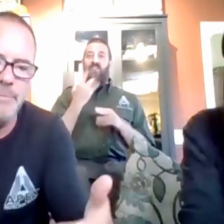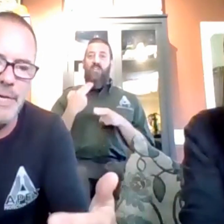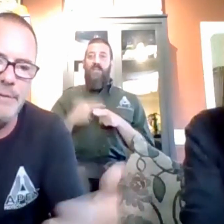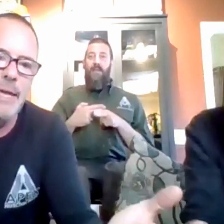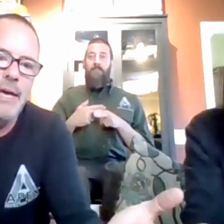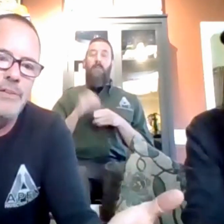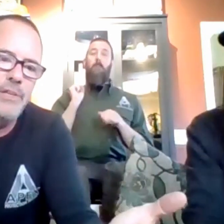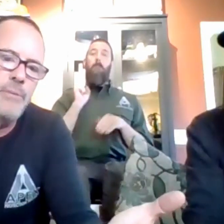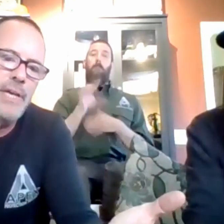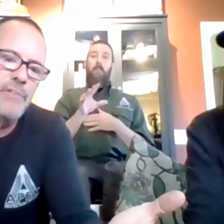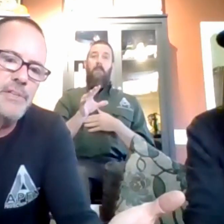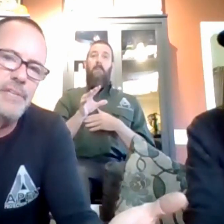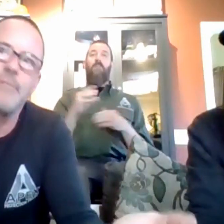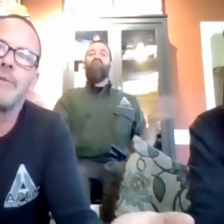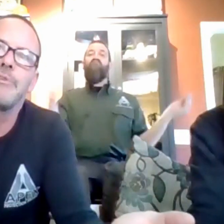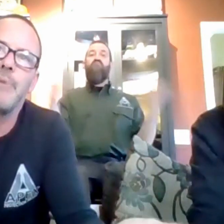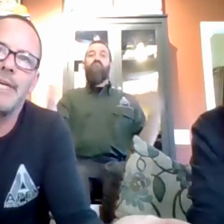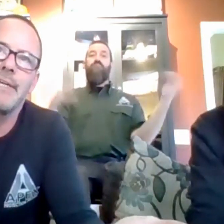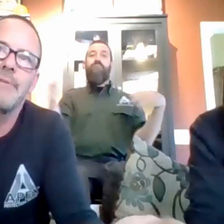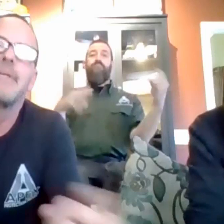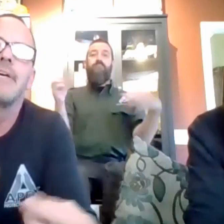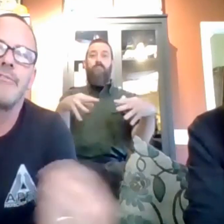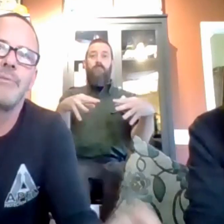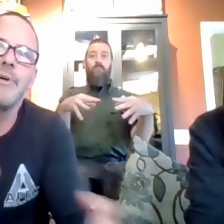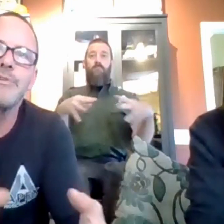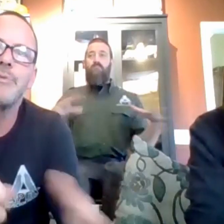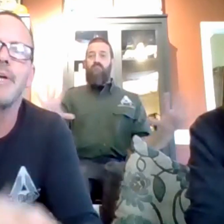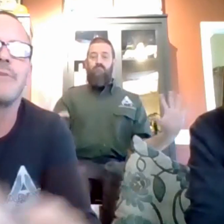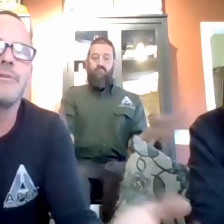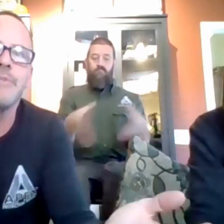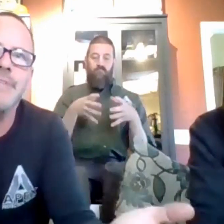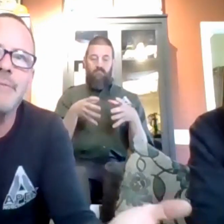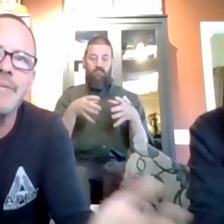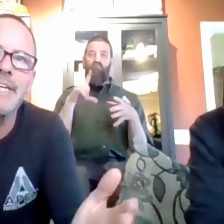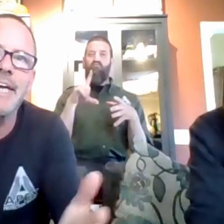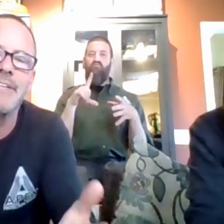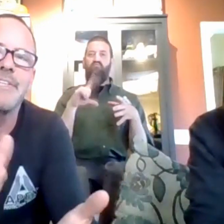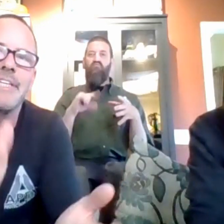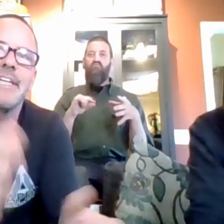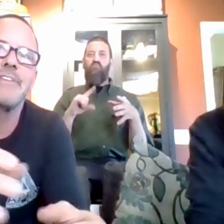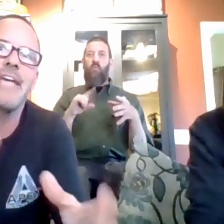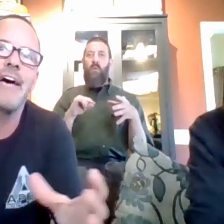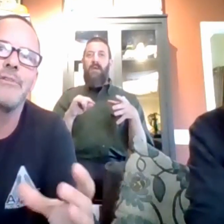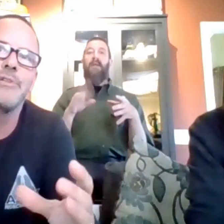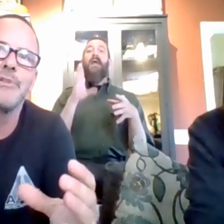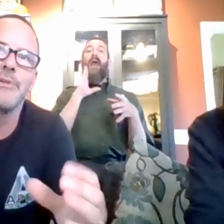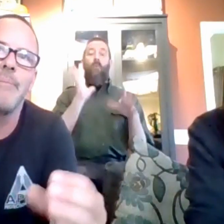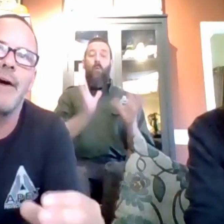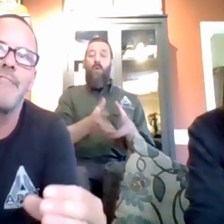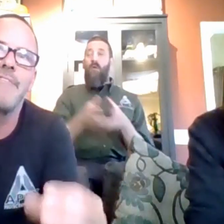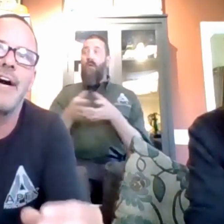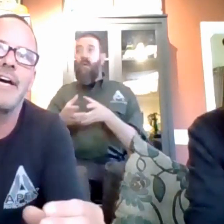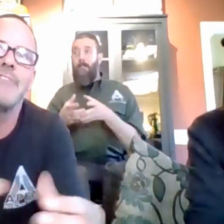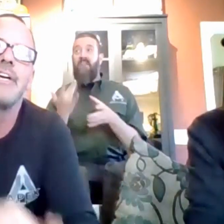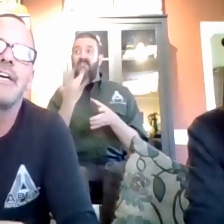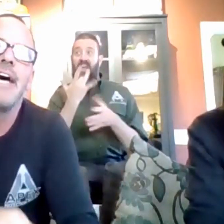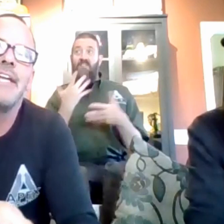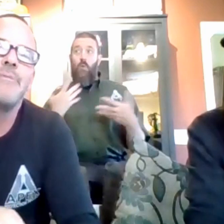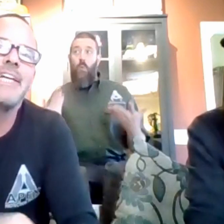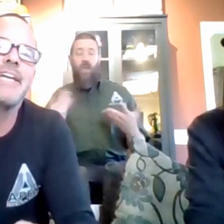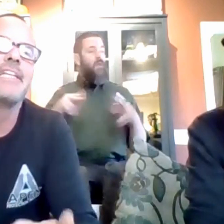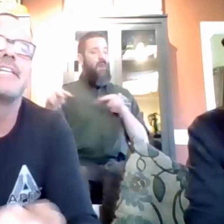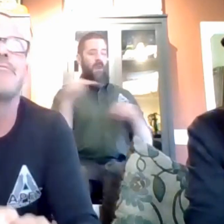privately pick their favorites, and they send them in. So then we have a list of about 20. And then from those 20, we do the same thing again until it gets